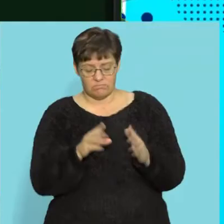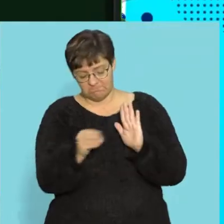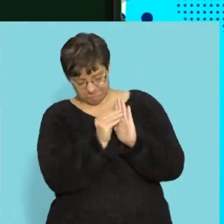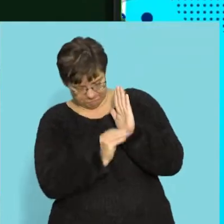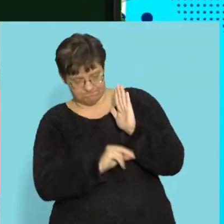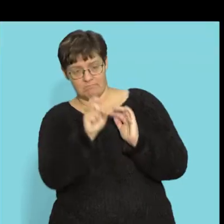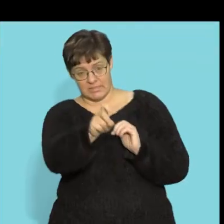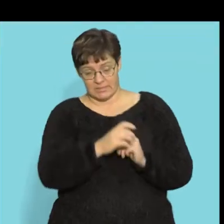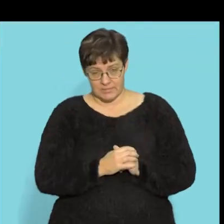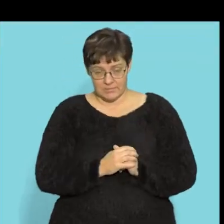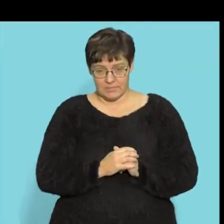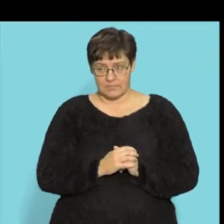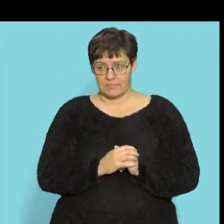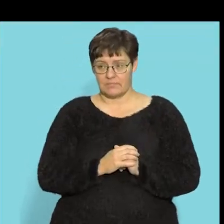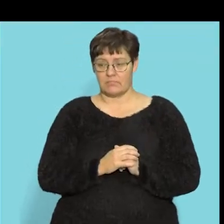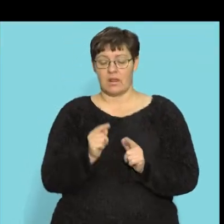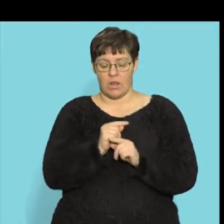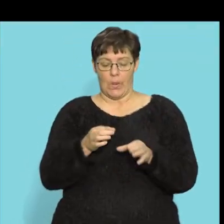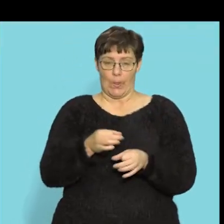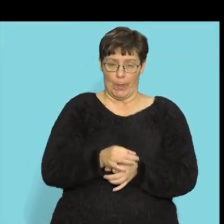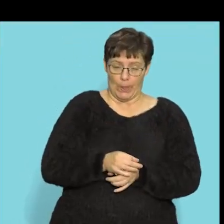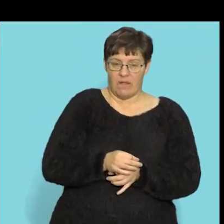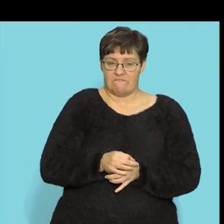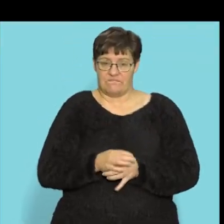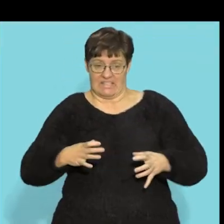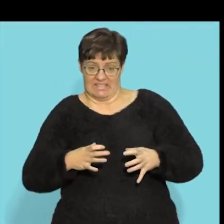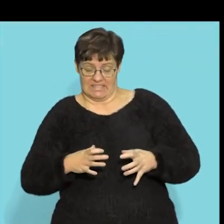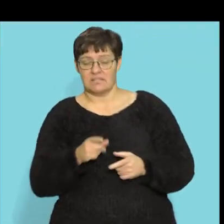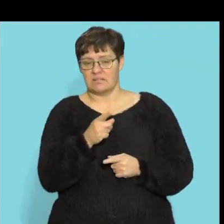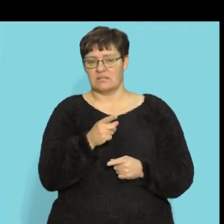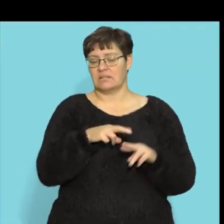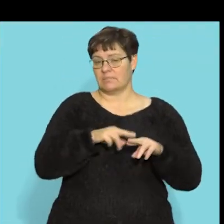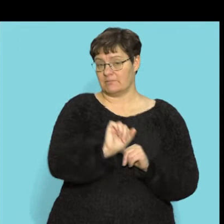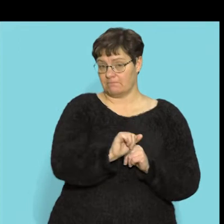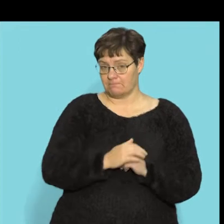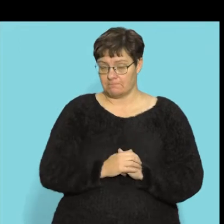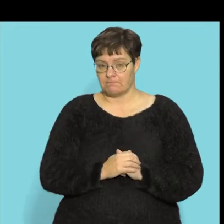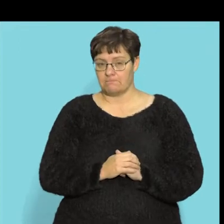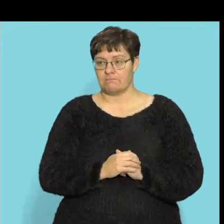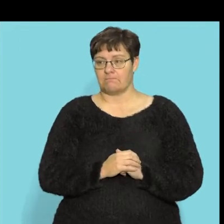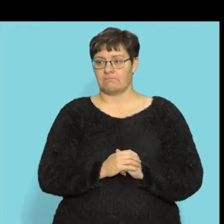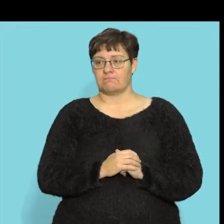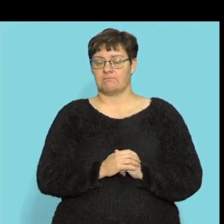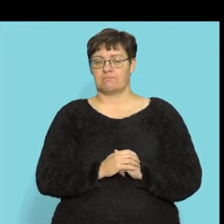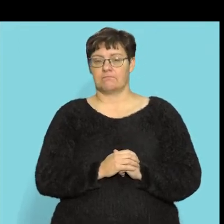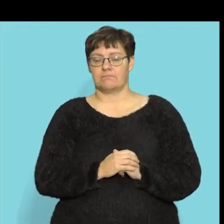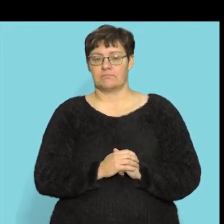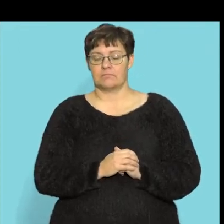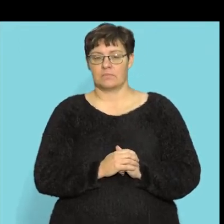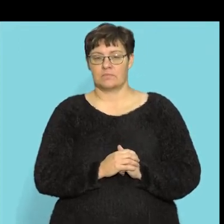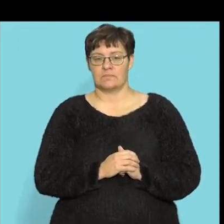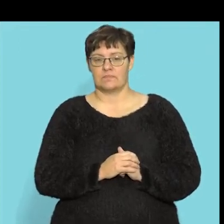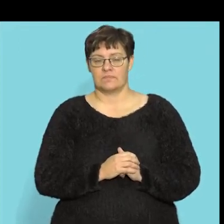recall. Right now, and we also talk about diameter, which is the cross-sectional area, right?